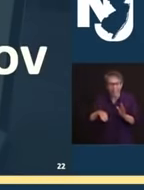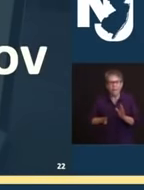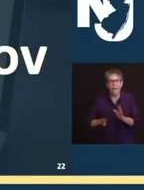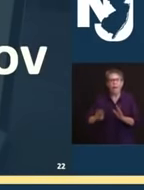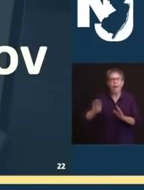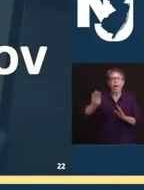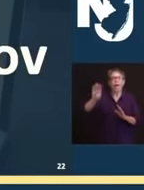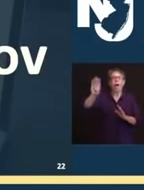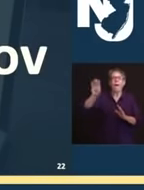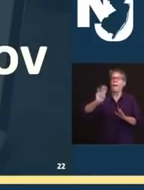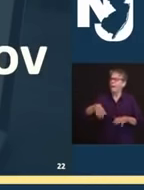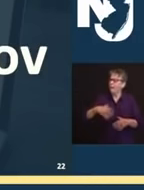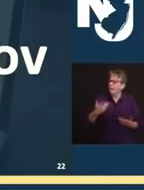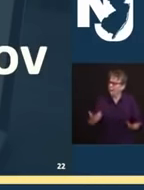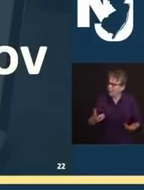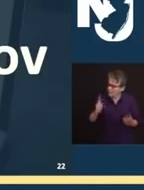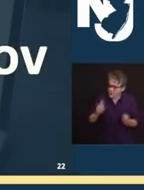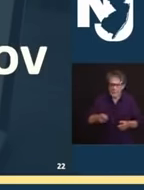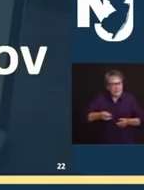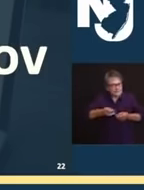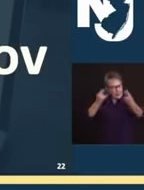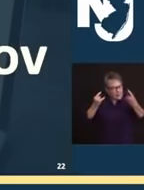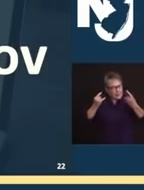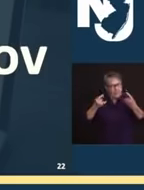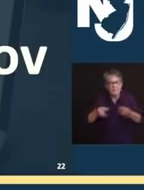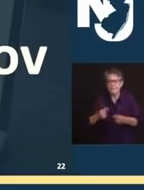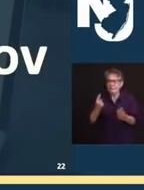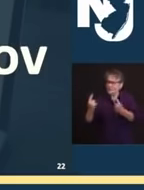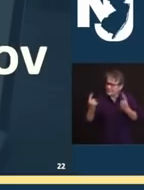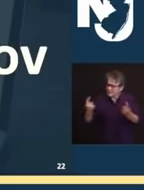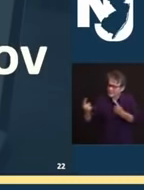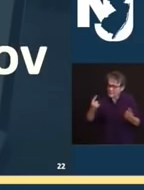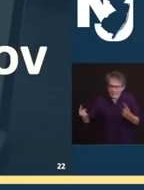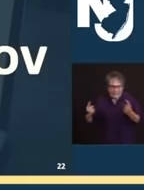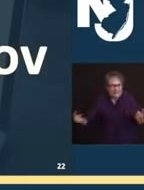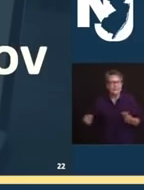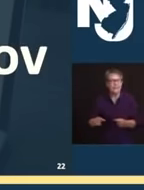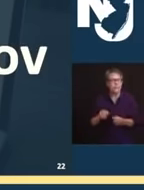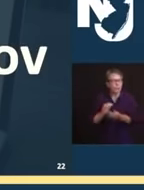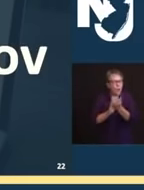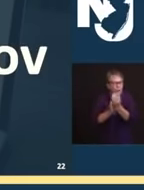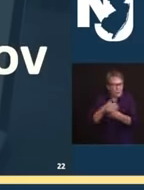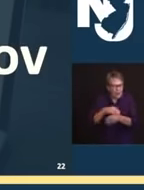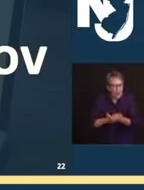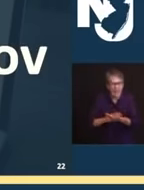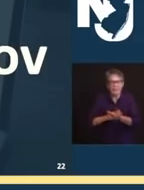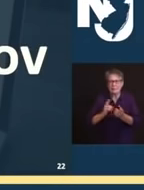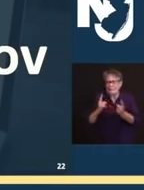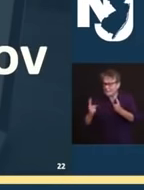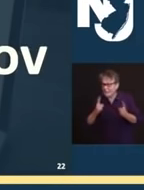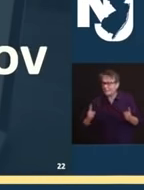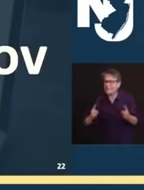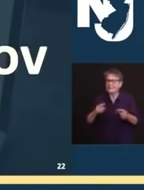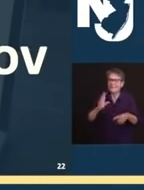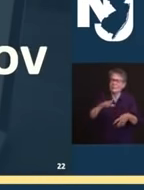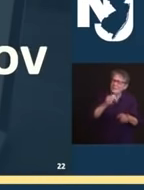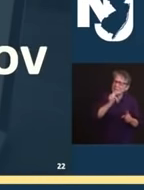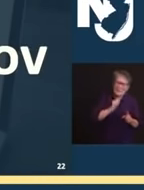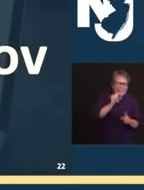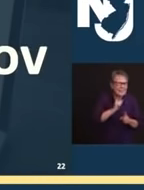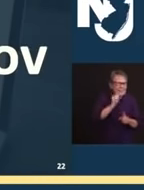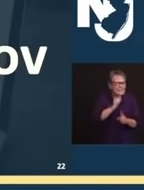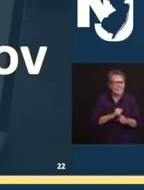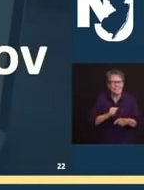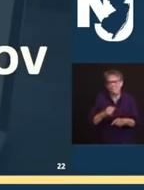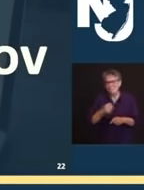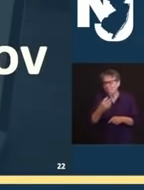face masks. If we can get through these next, I'm going to say 5 to 6 months, we will be in a strong position to finally beat